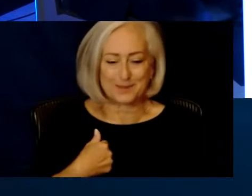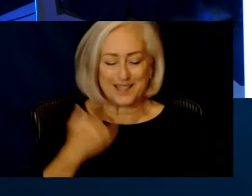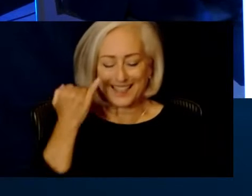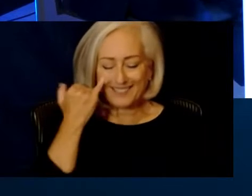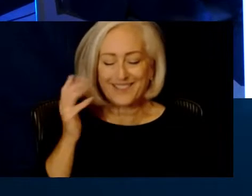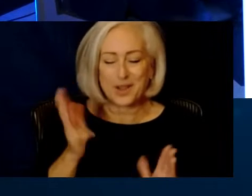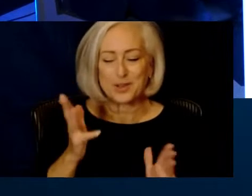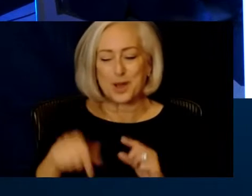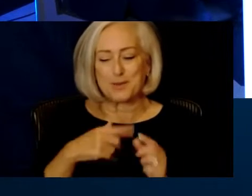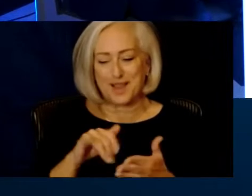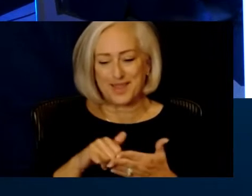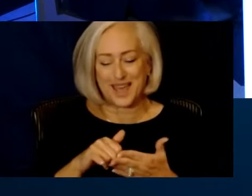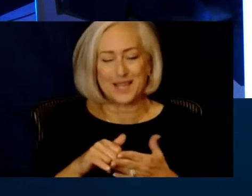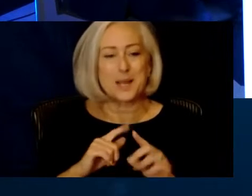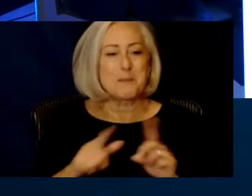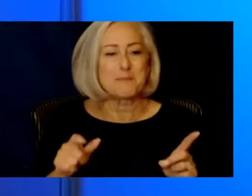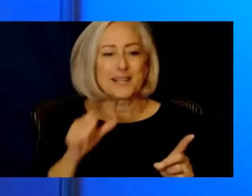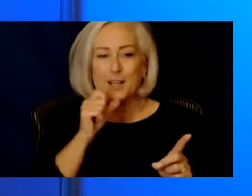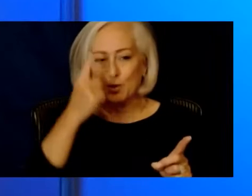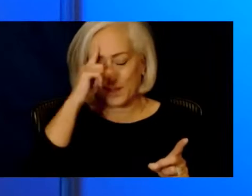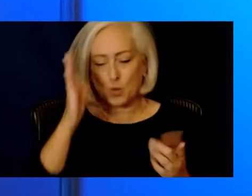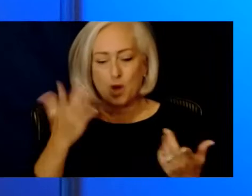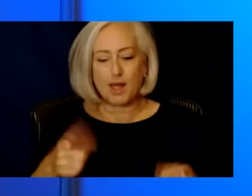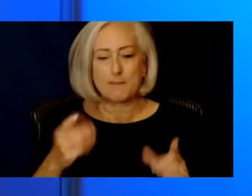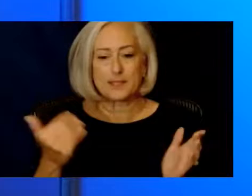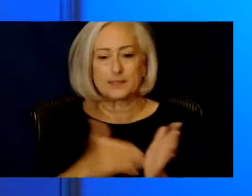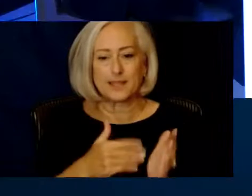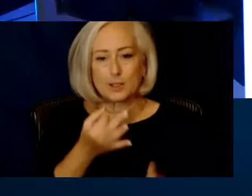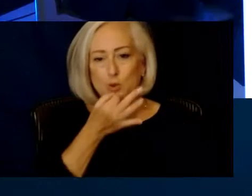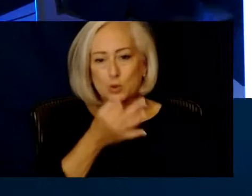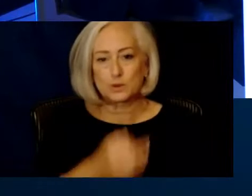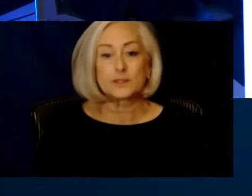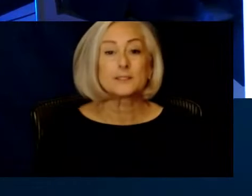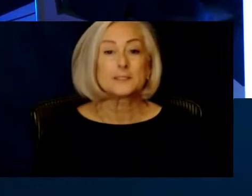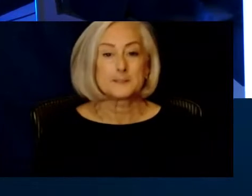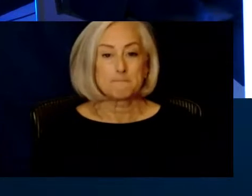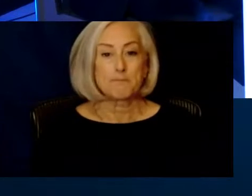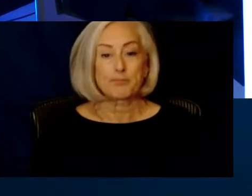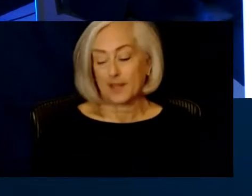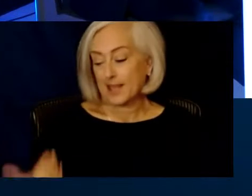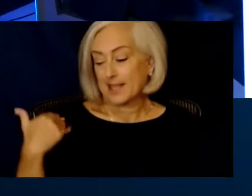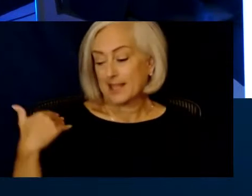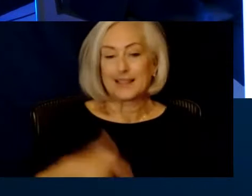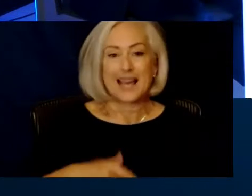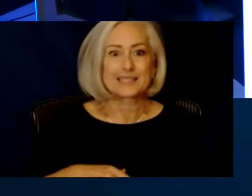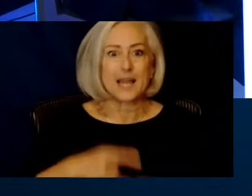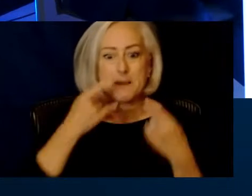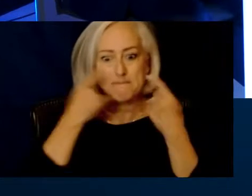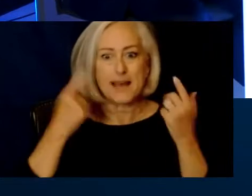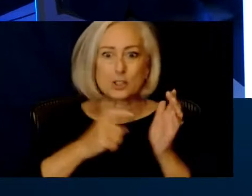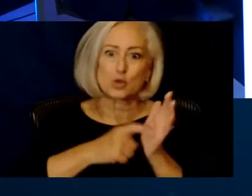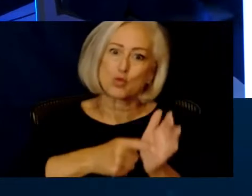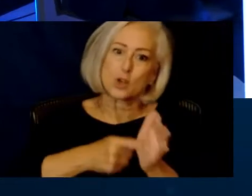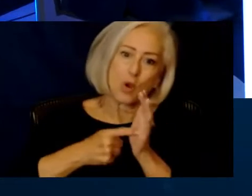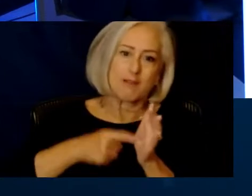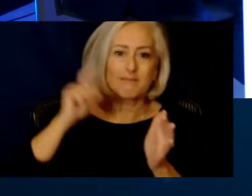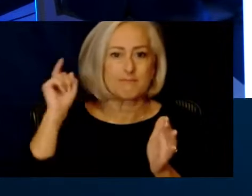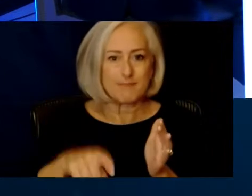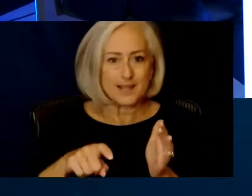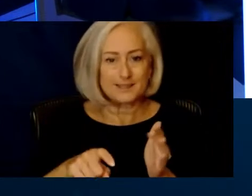think that's coming anytime soon. And here's what I know. I mean, the last time we went around and had mask mandates again was largely driven